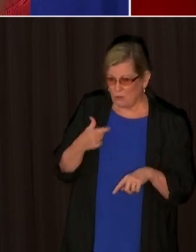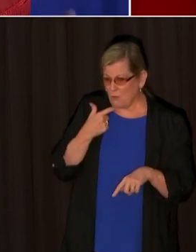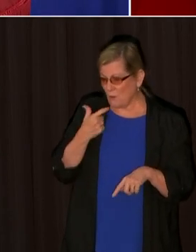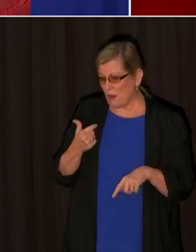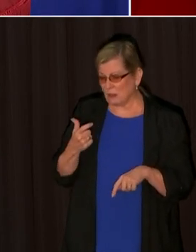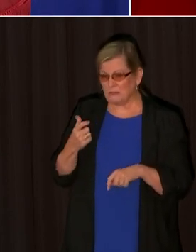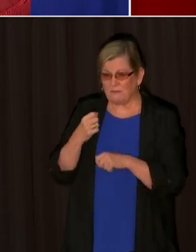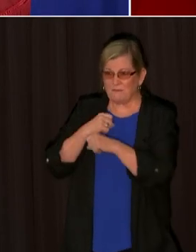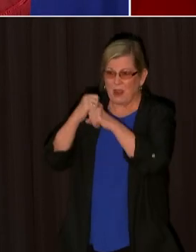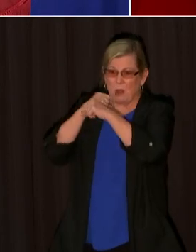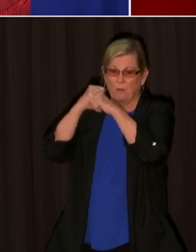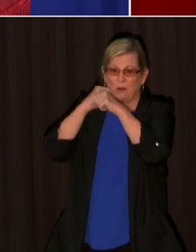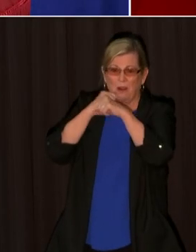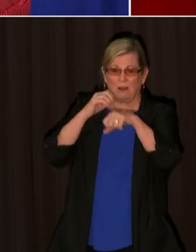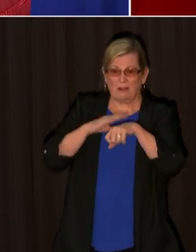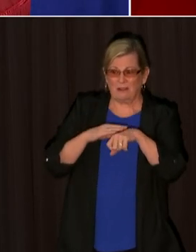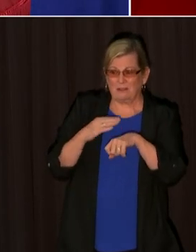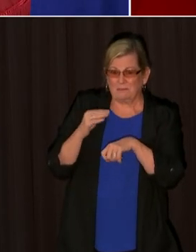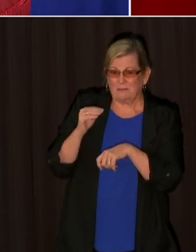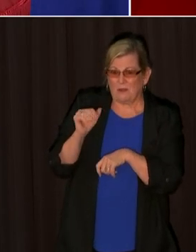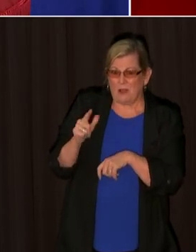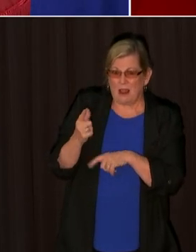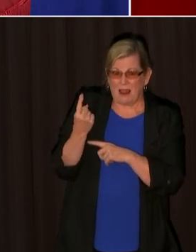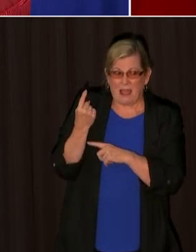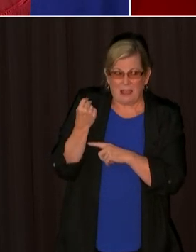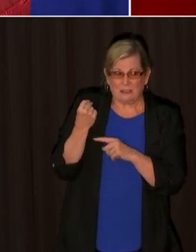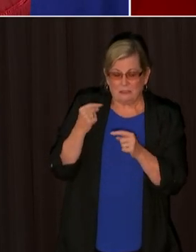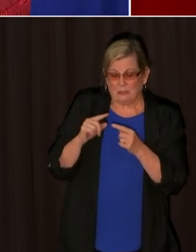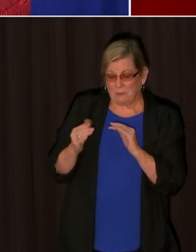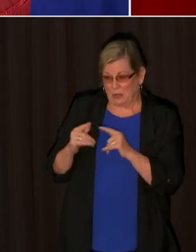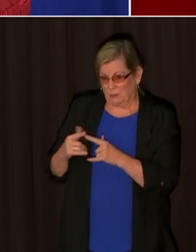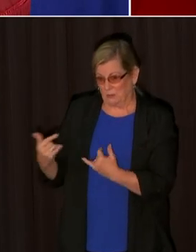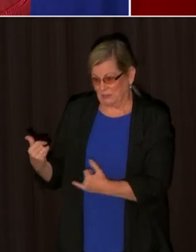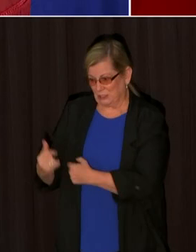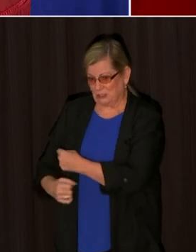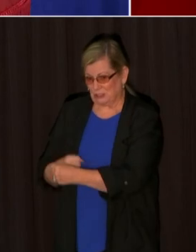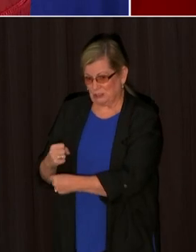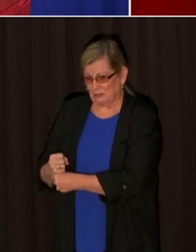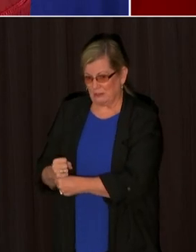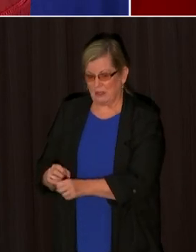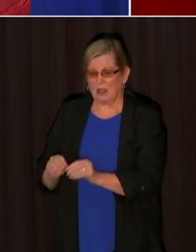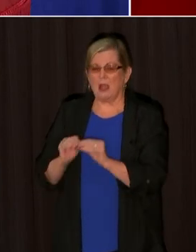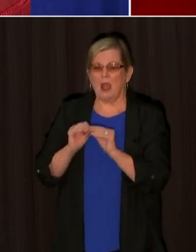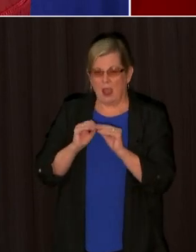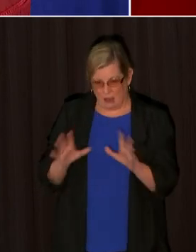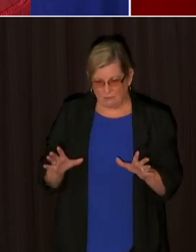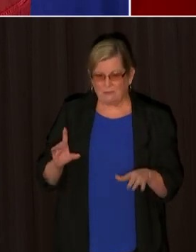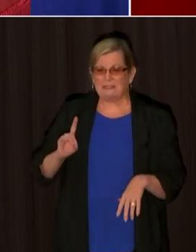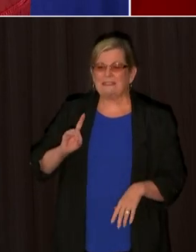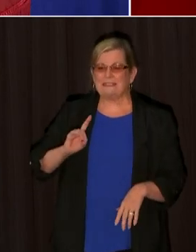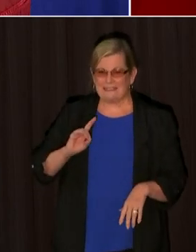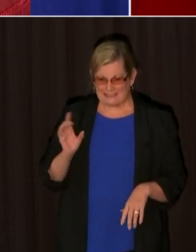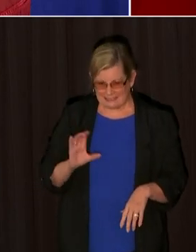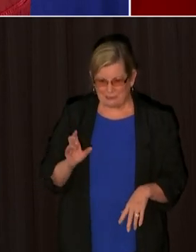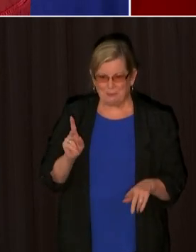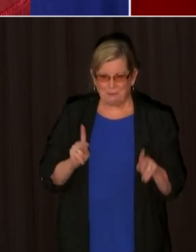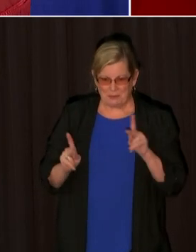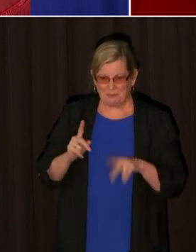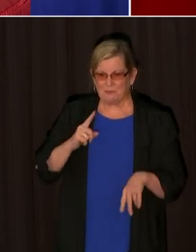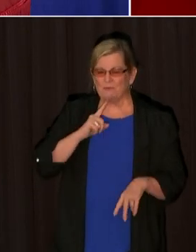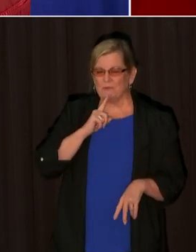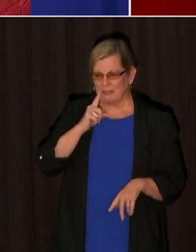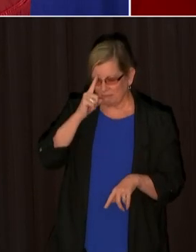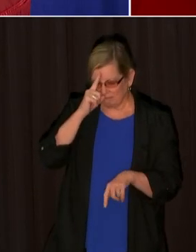National Mall last year compared to this year, it was evidence to me that DC residents are taking very seriously blunting